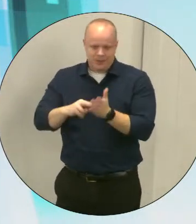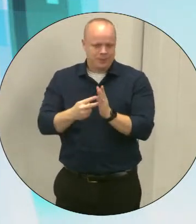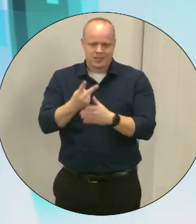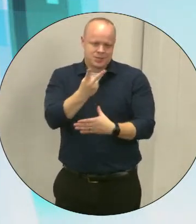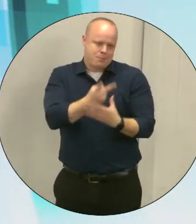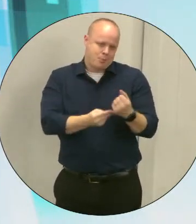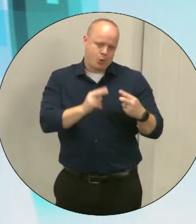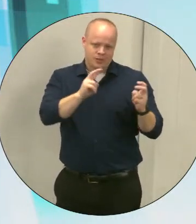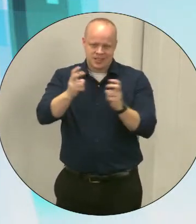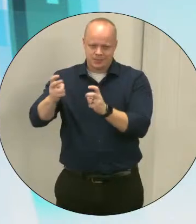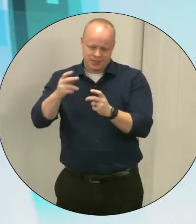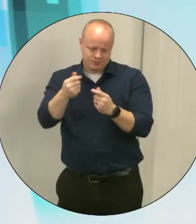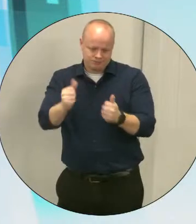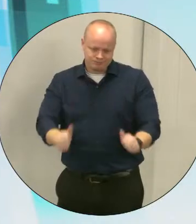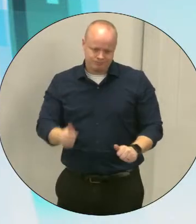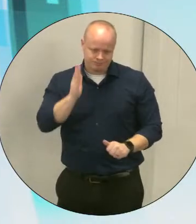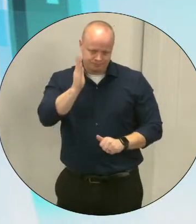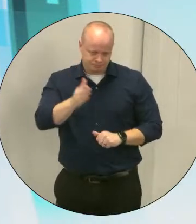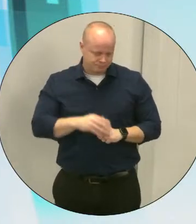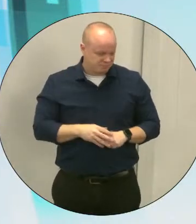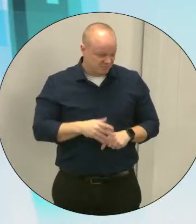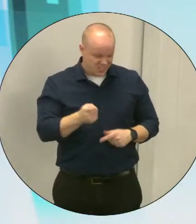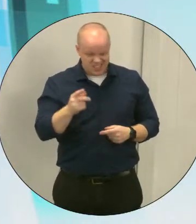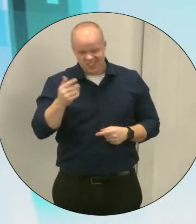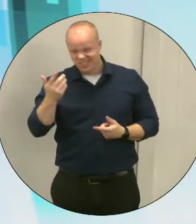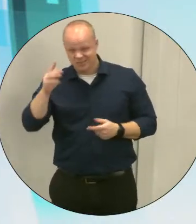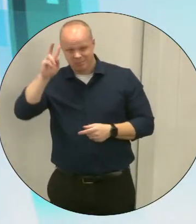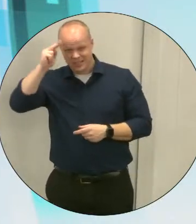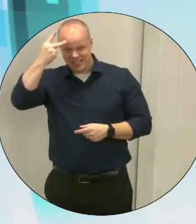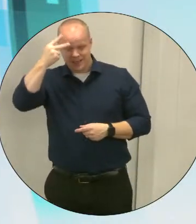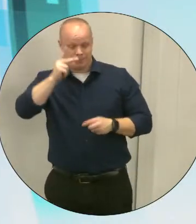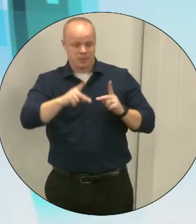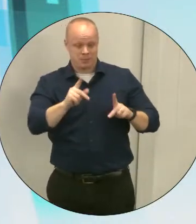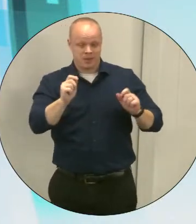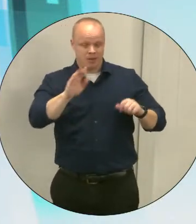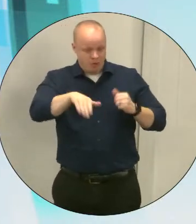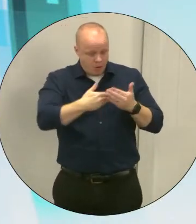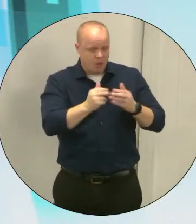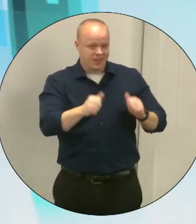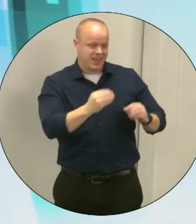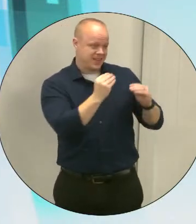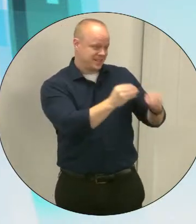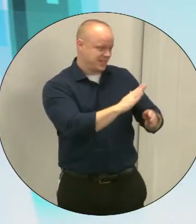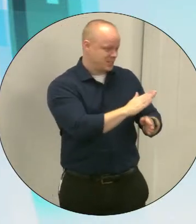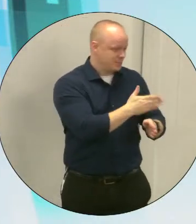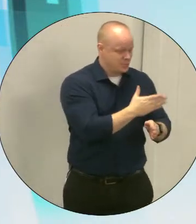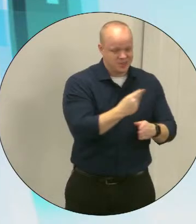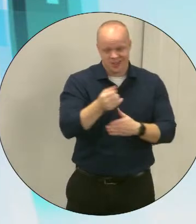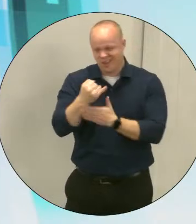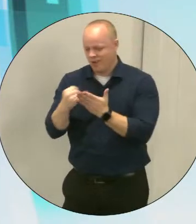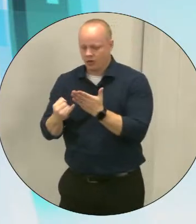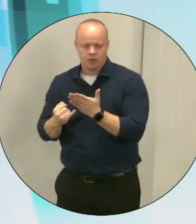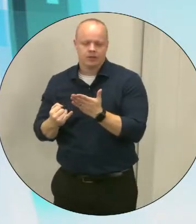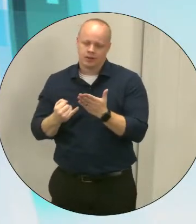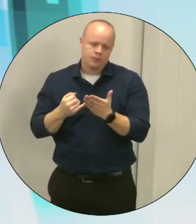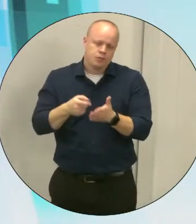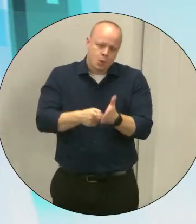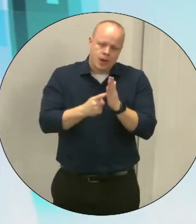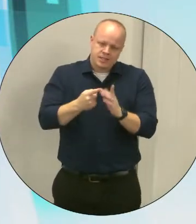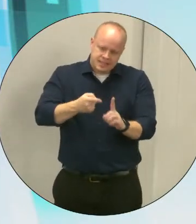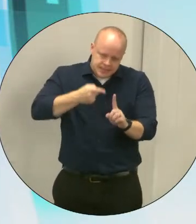misconception that anyone can teach music and art. Teaching music is not just about singing, playing instruments, and dancing. It requires specialized